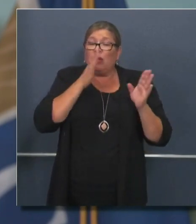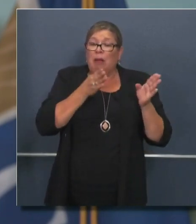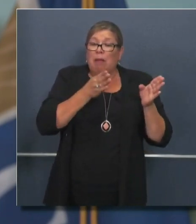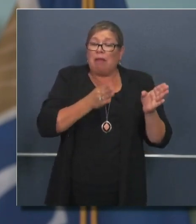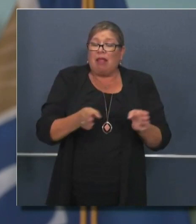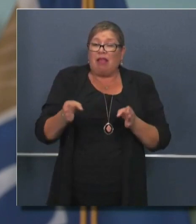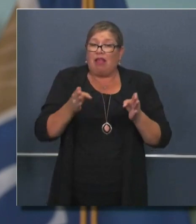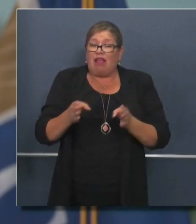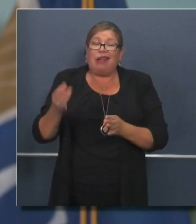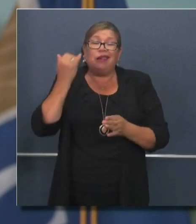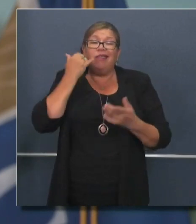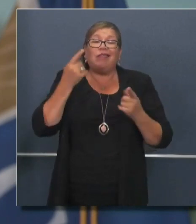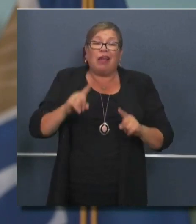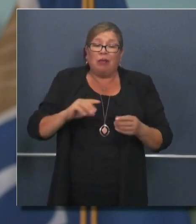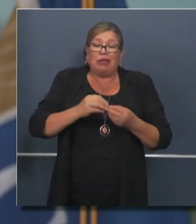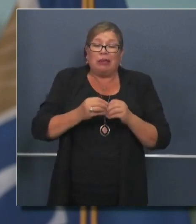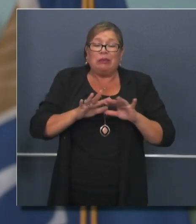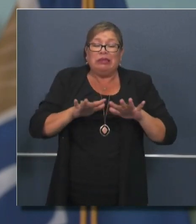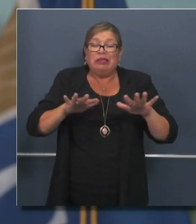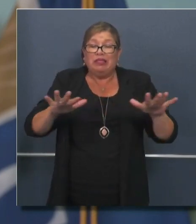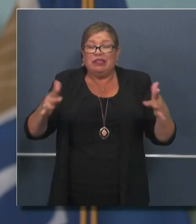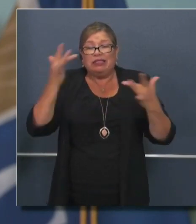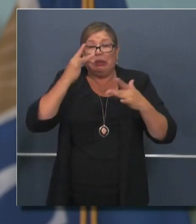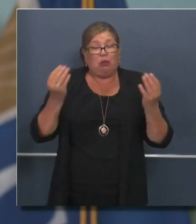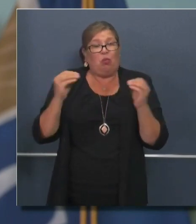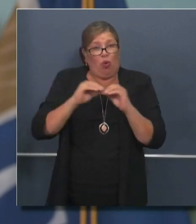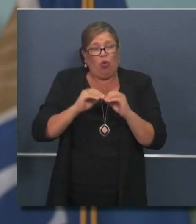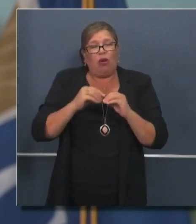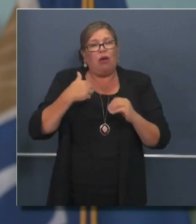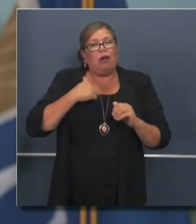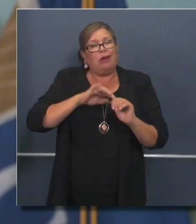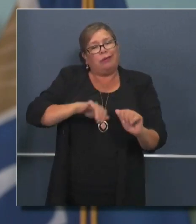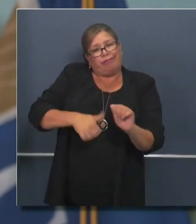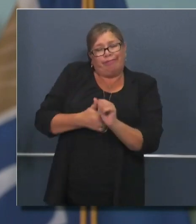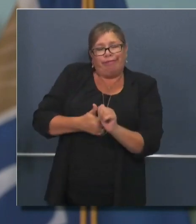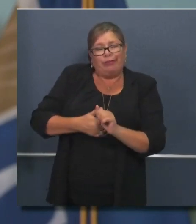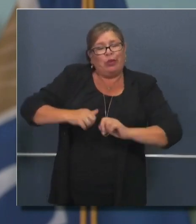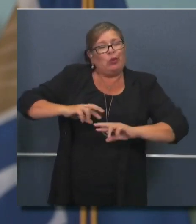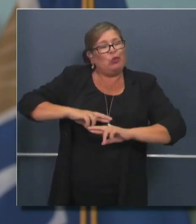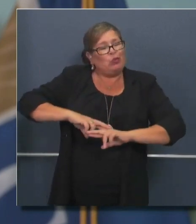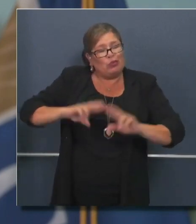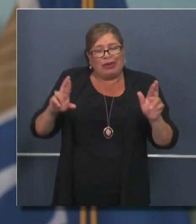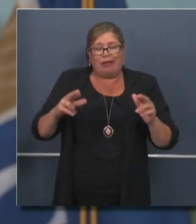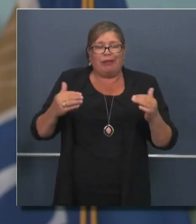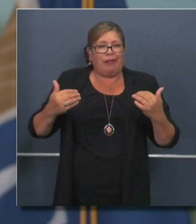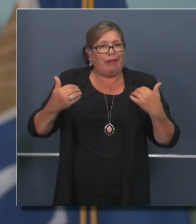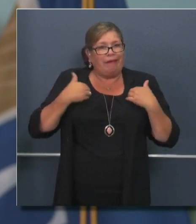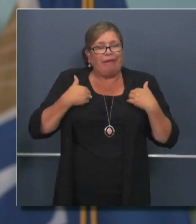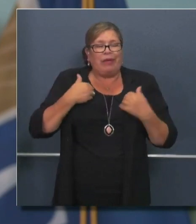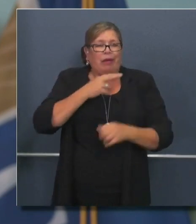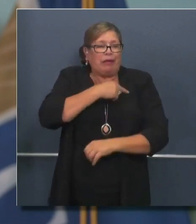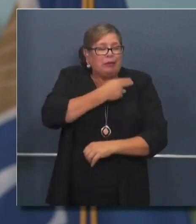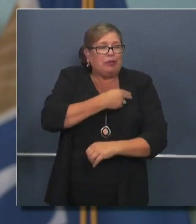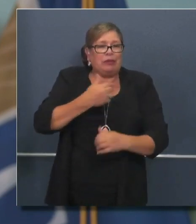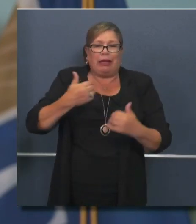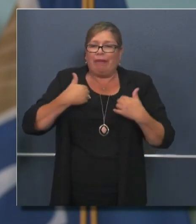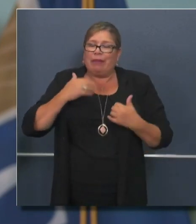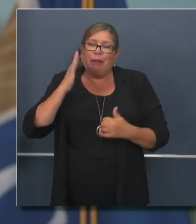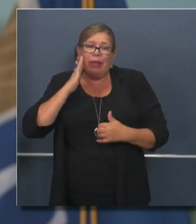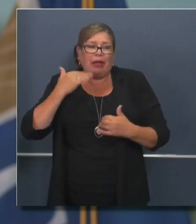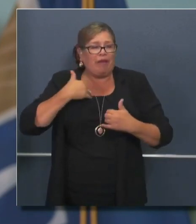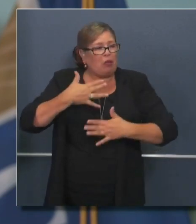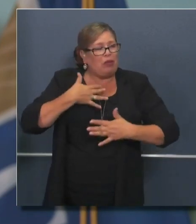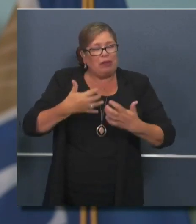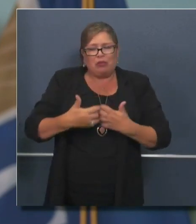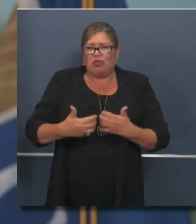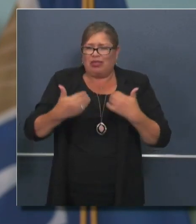around that expectation and our capacity that has never been more robust to address those issues in real time in